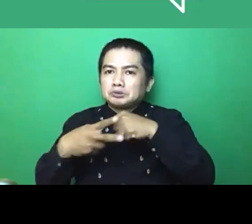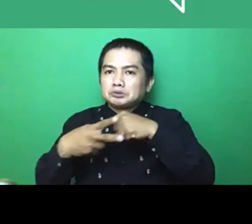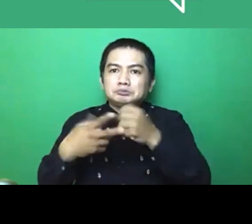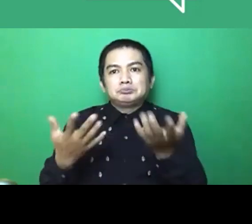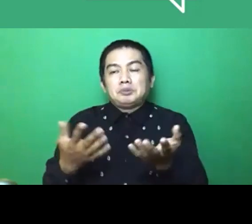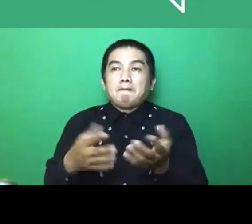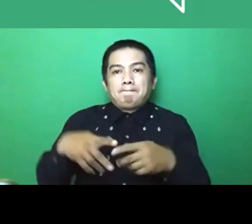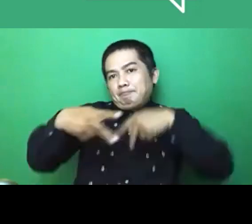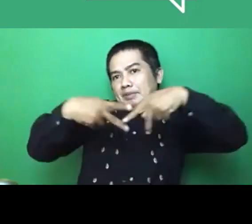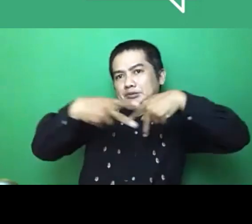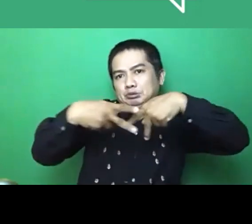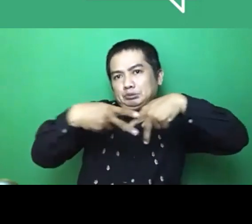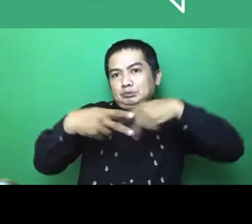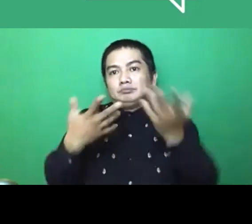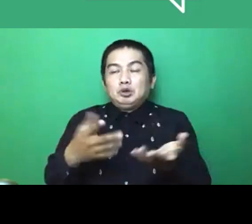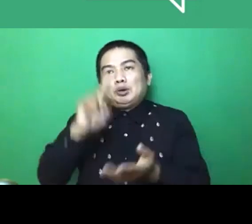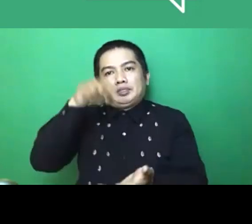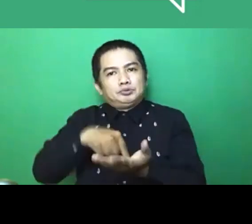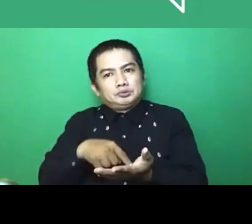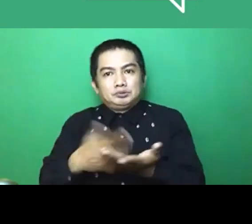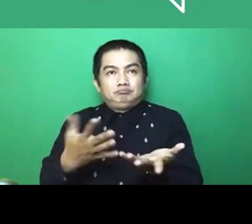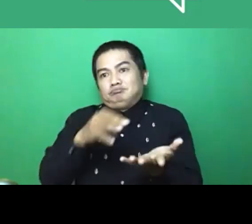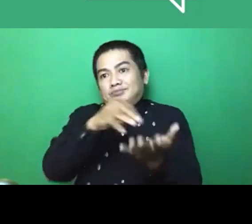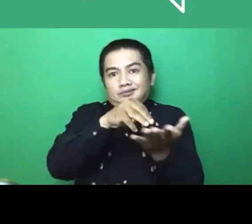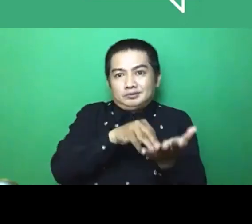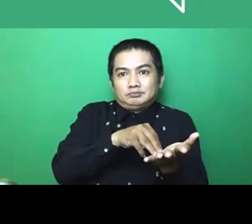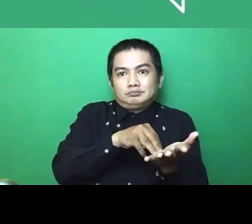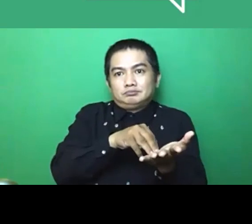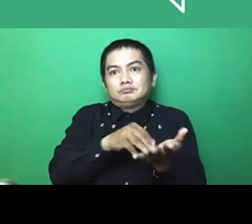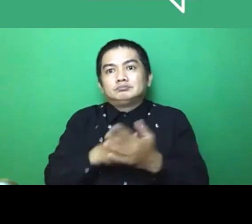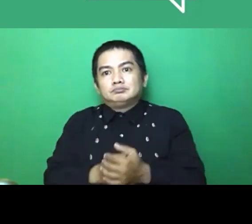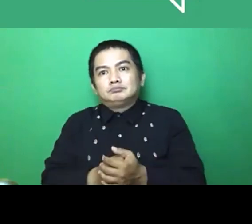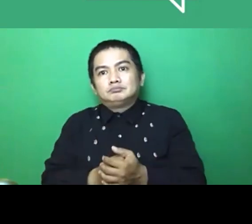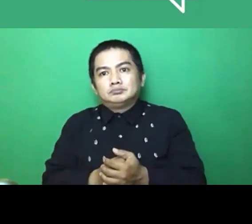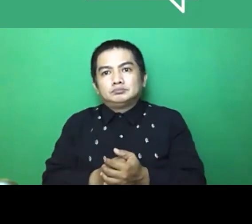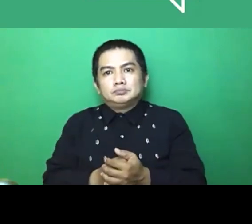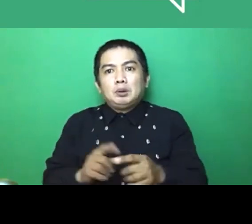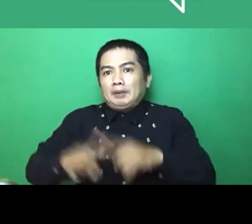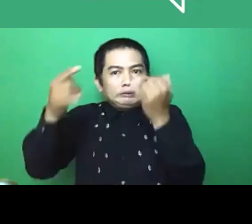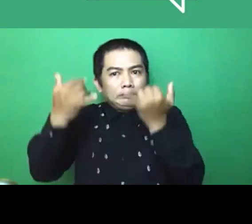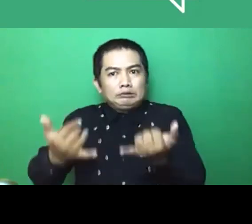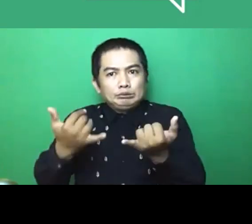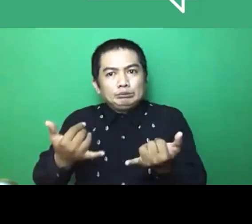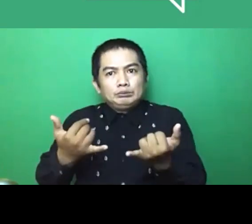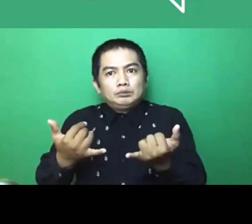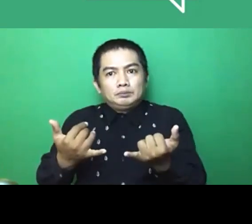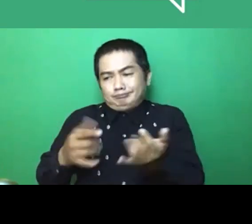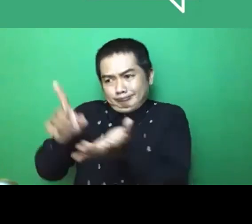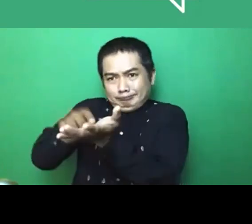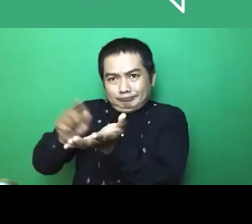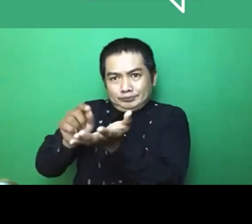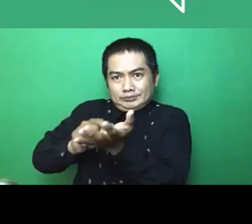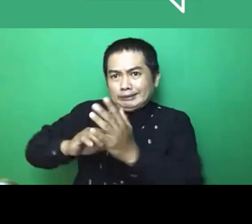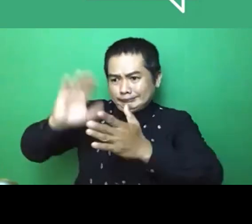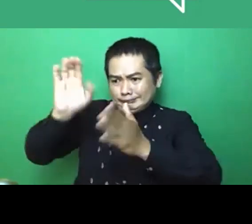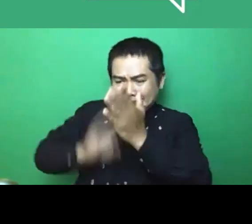peso. Like, okay, not even 1,000. It would be like millions of pesos worth, a 3D printer. But now, you could buy a printer for as cheap as